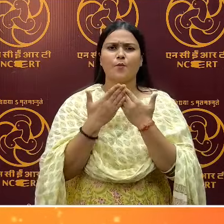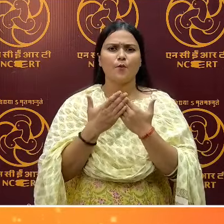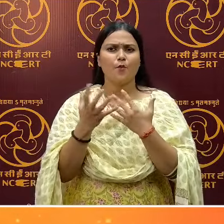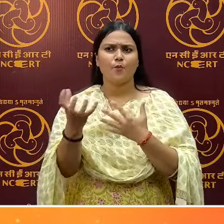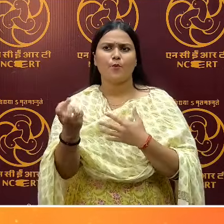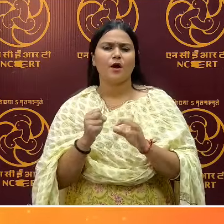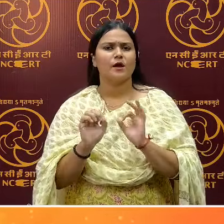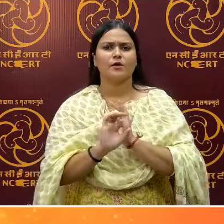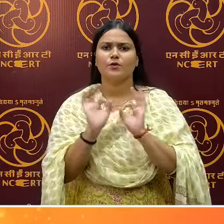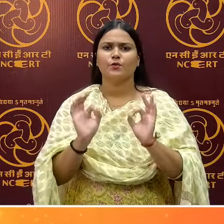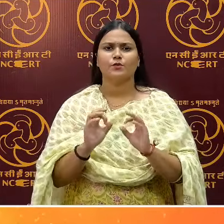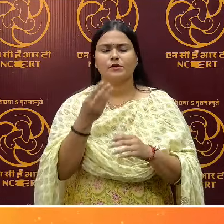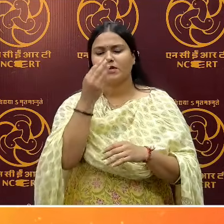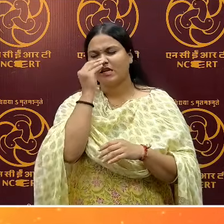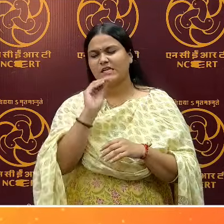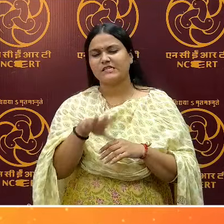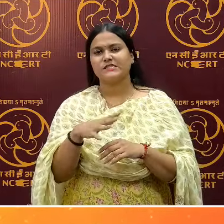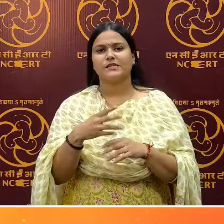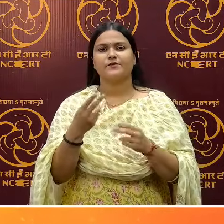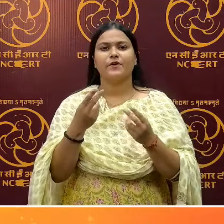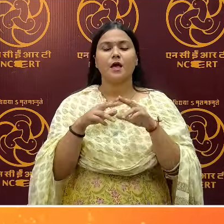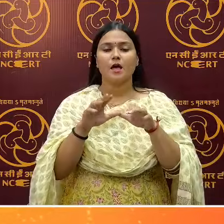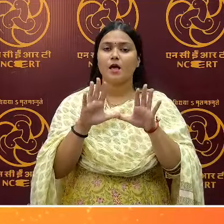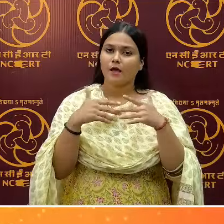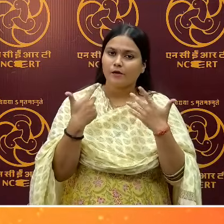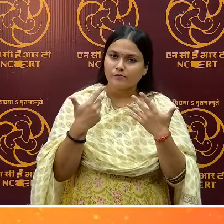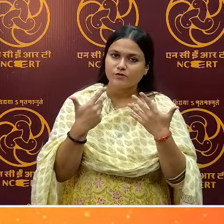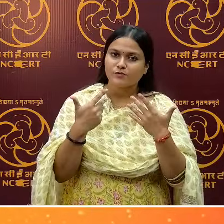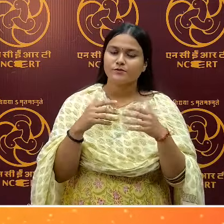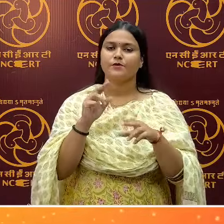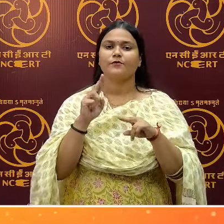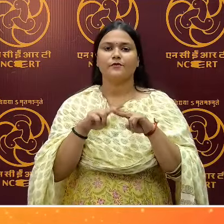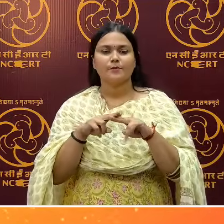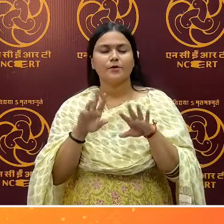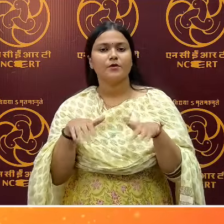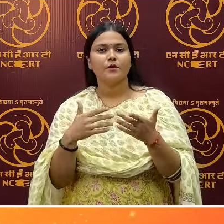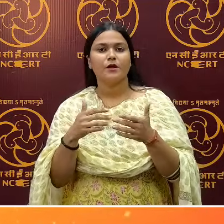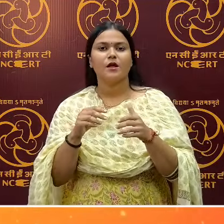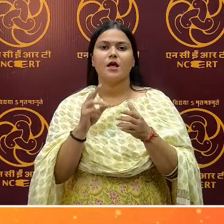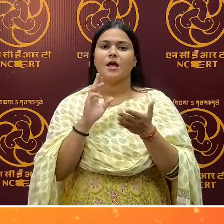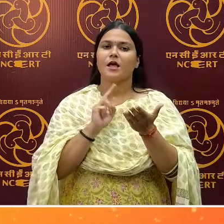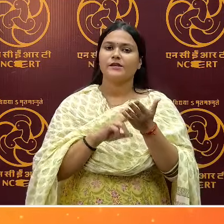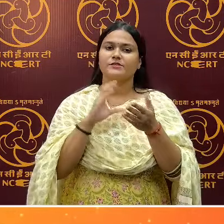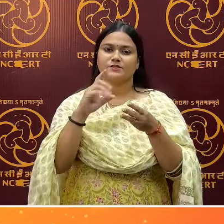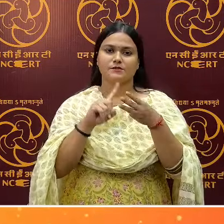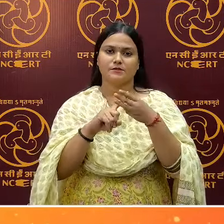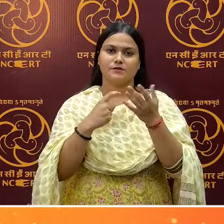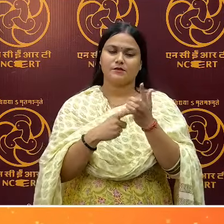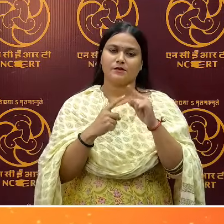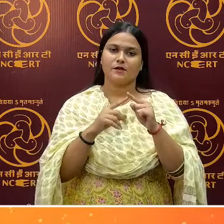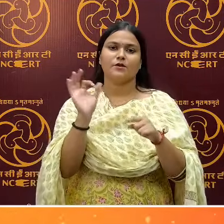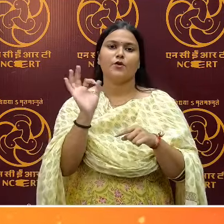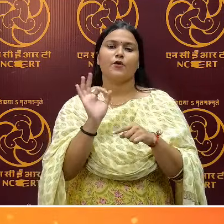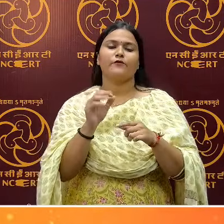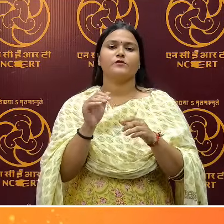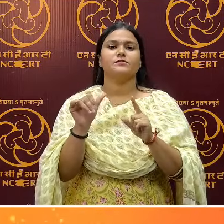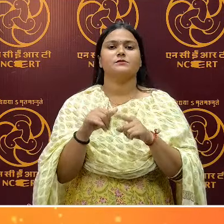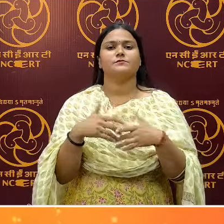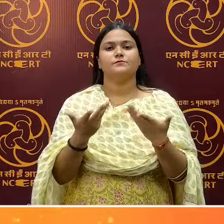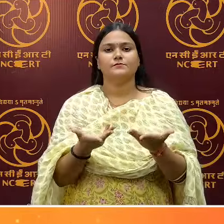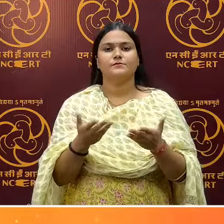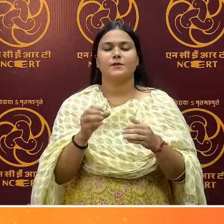textbooks, then you can easily purchase it either from Amazon or Flipkart or from NCERT official website. With